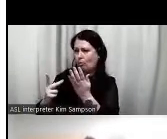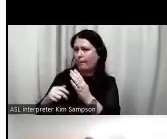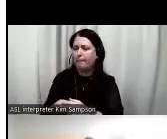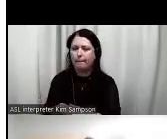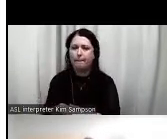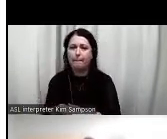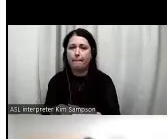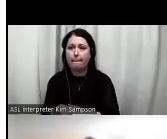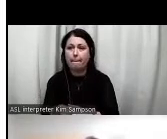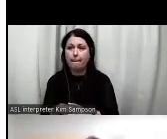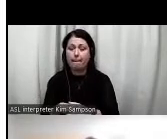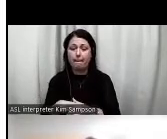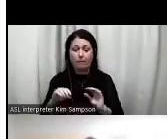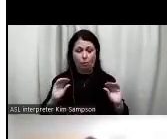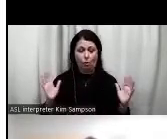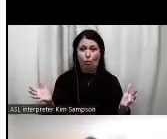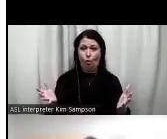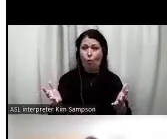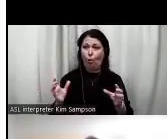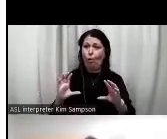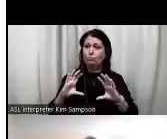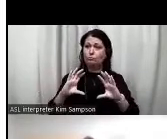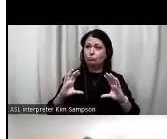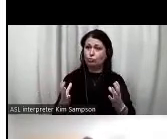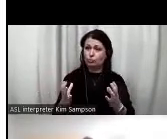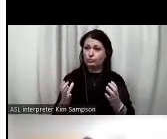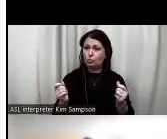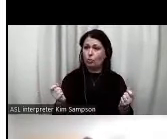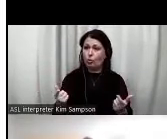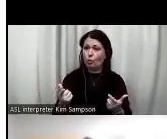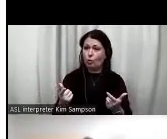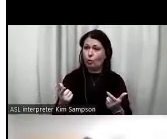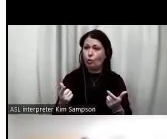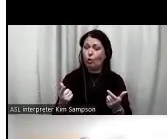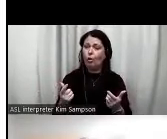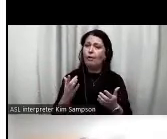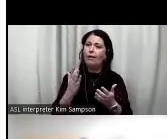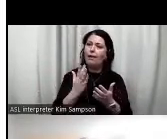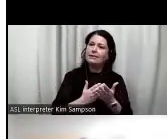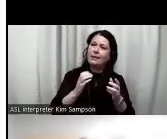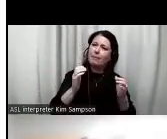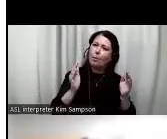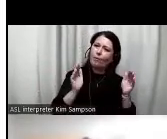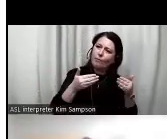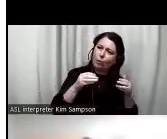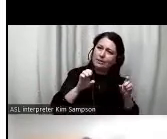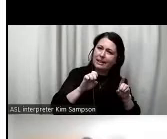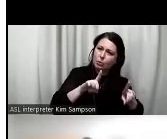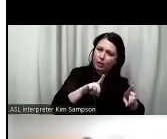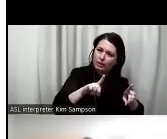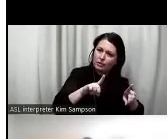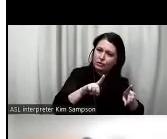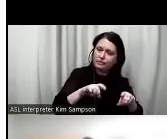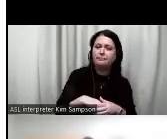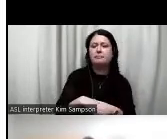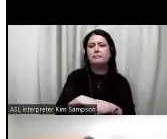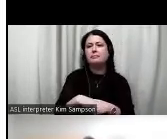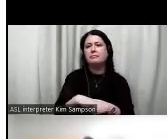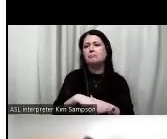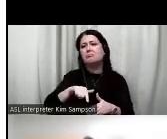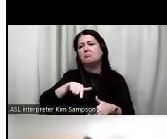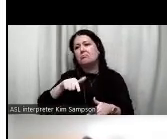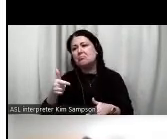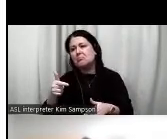then within all of these groups, some of them are more educational focused,